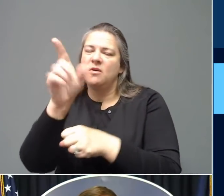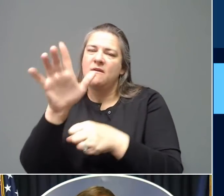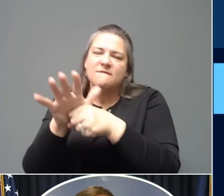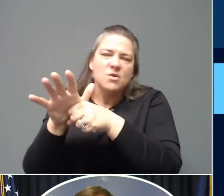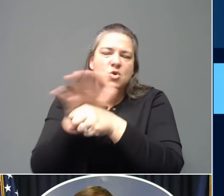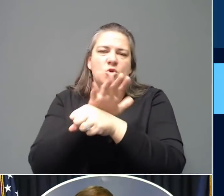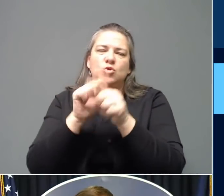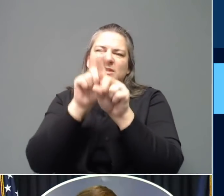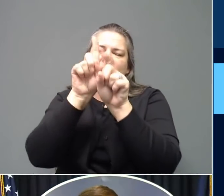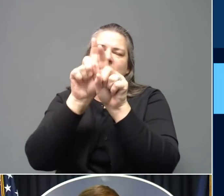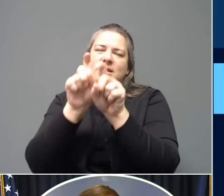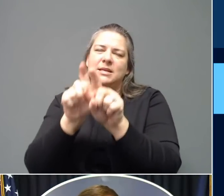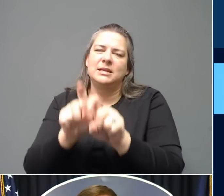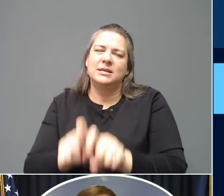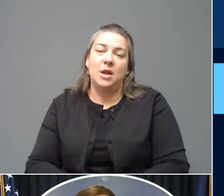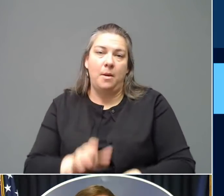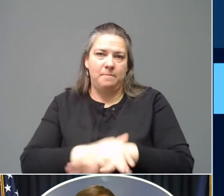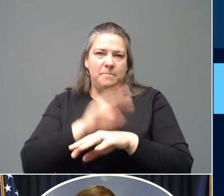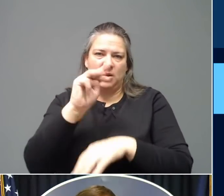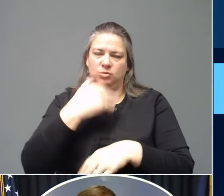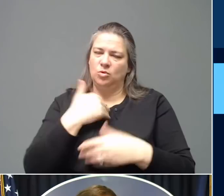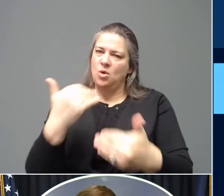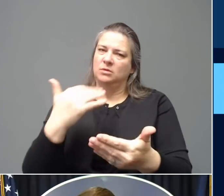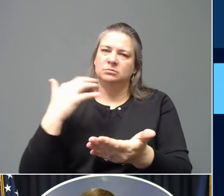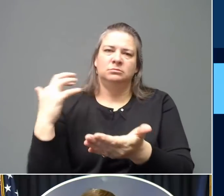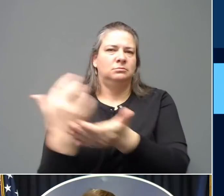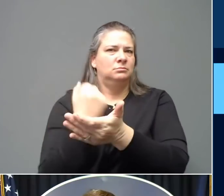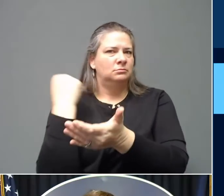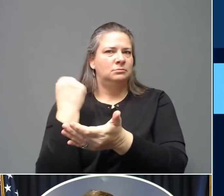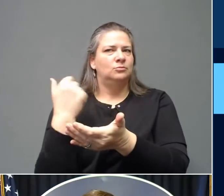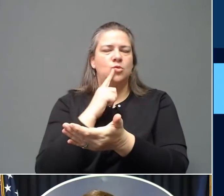and that we take advantage of this real help that we are grateful